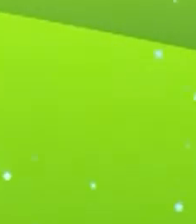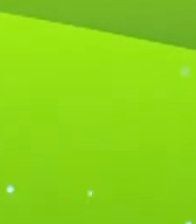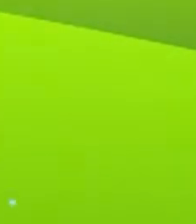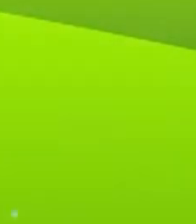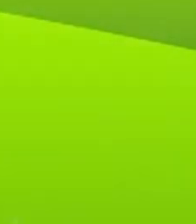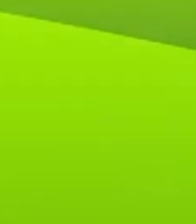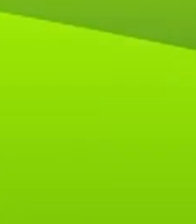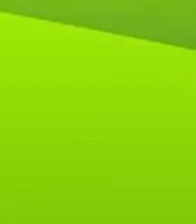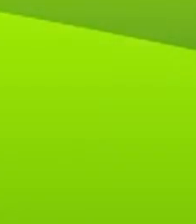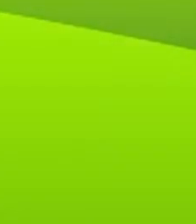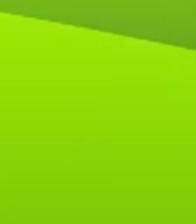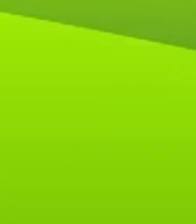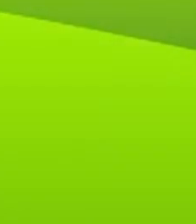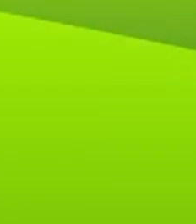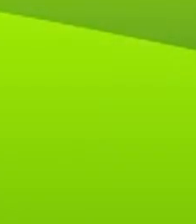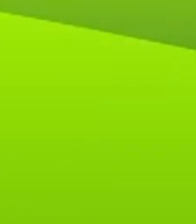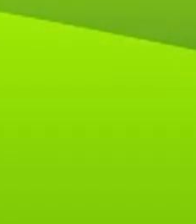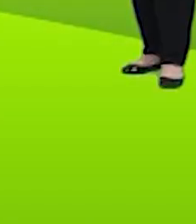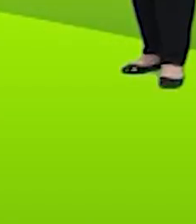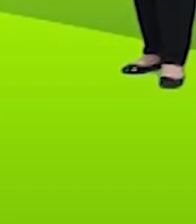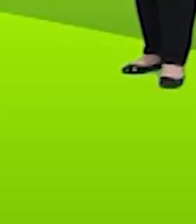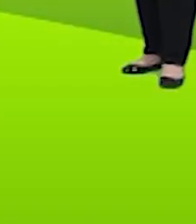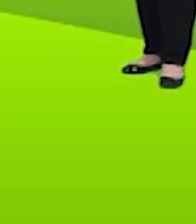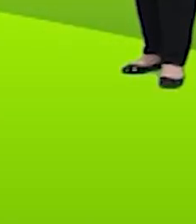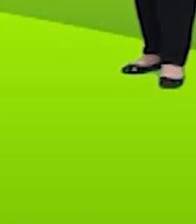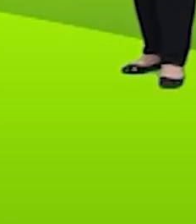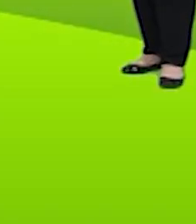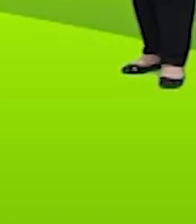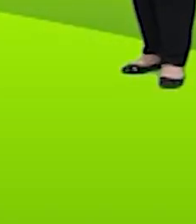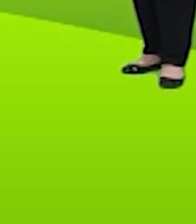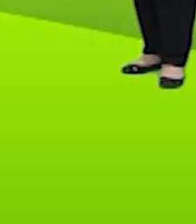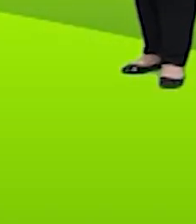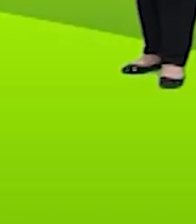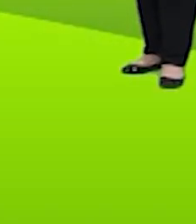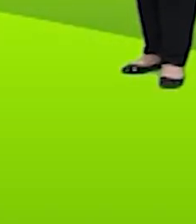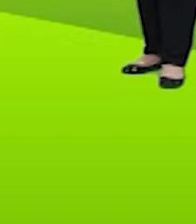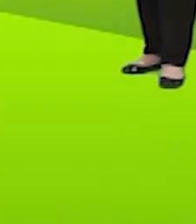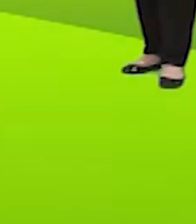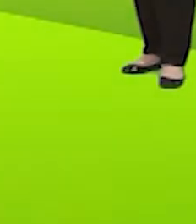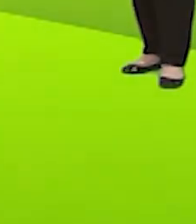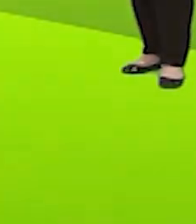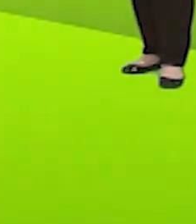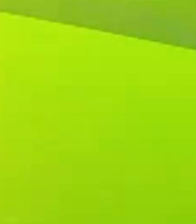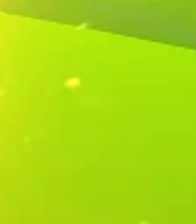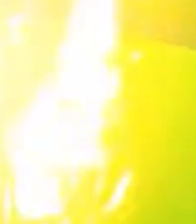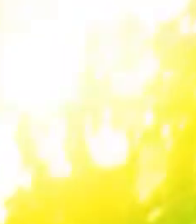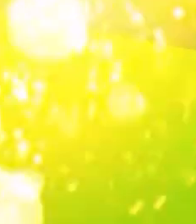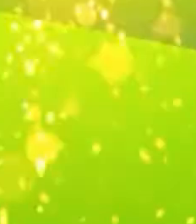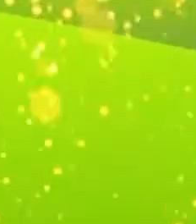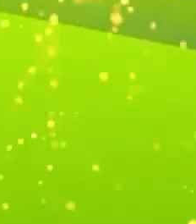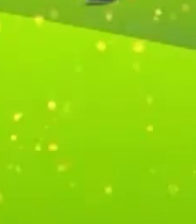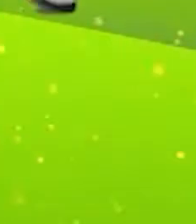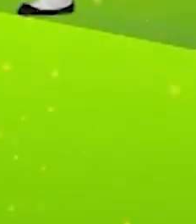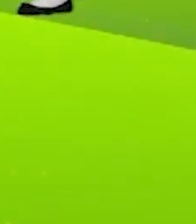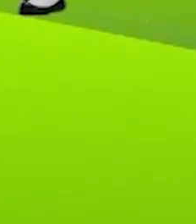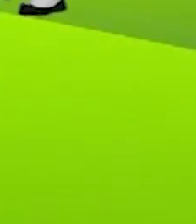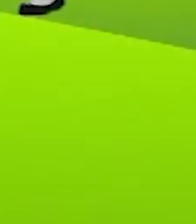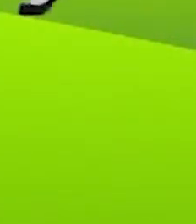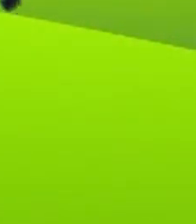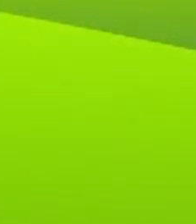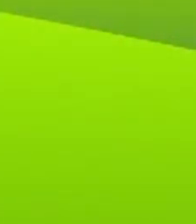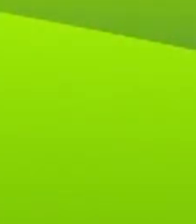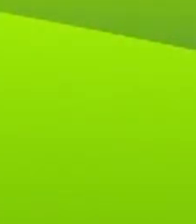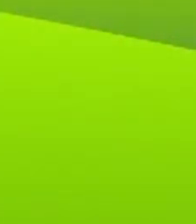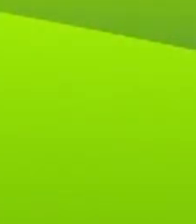Listen, speak, read and write. Know the language and use it right.